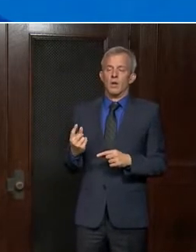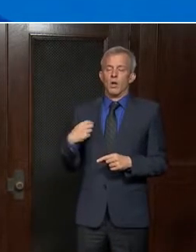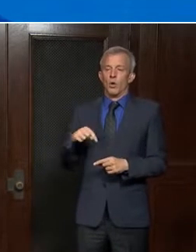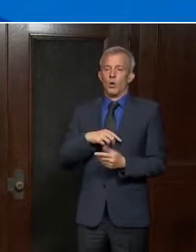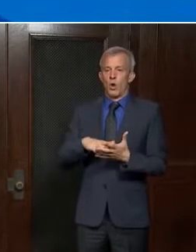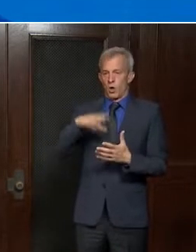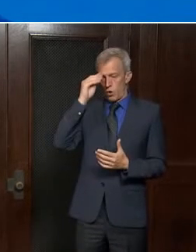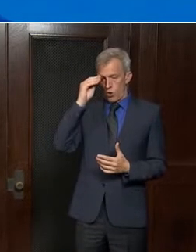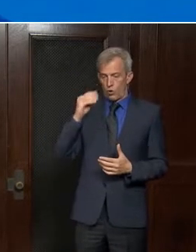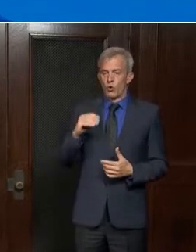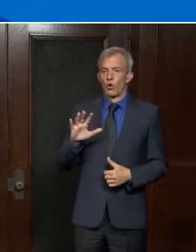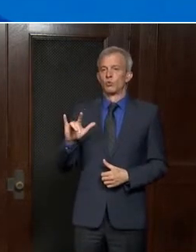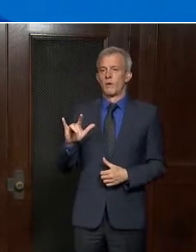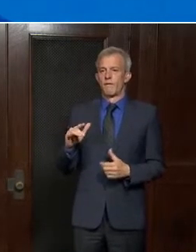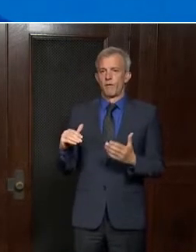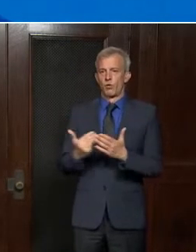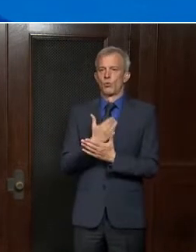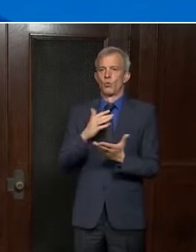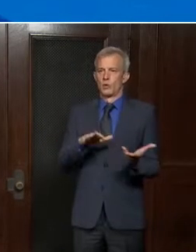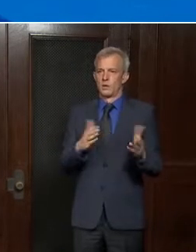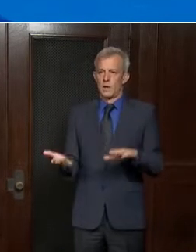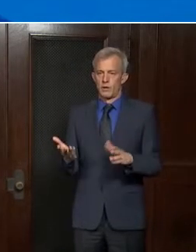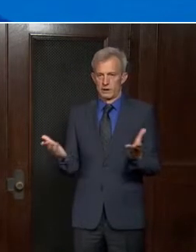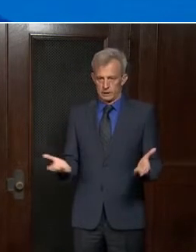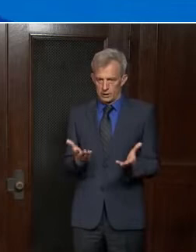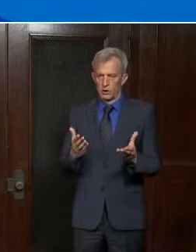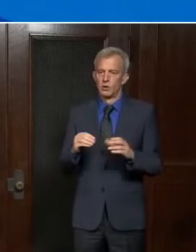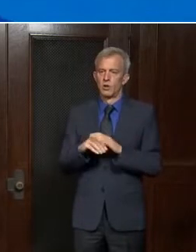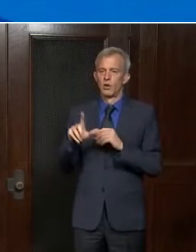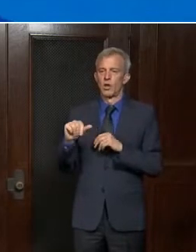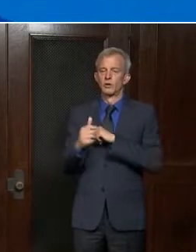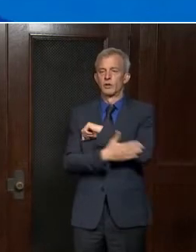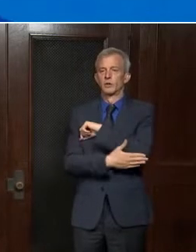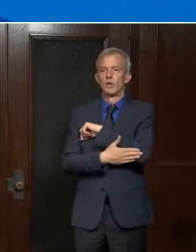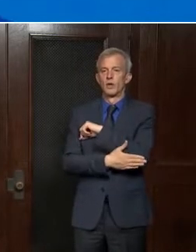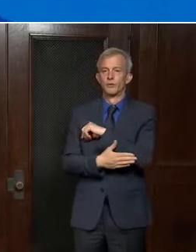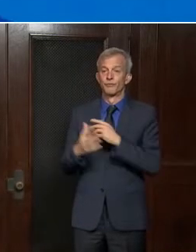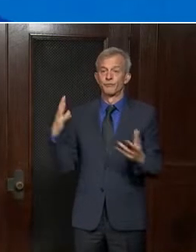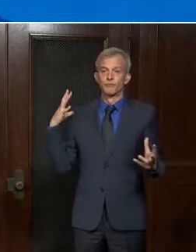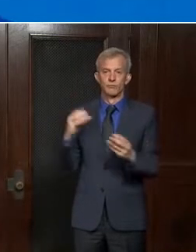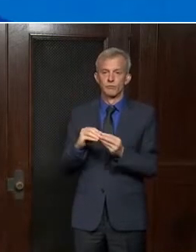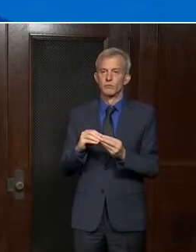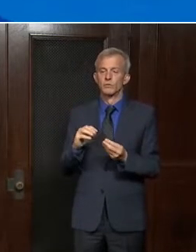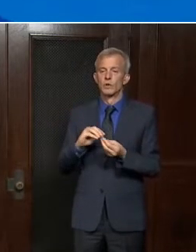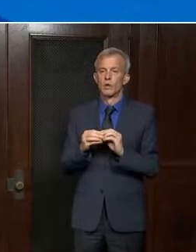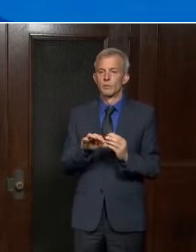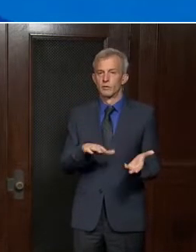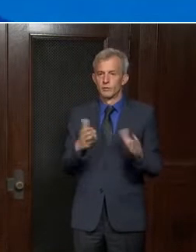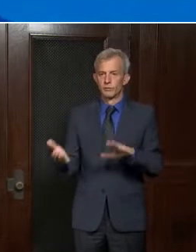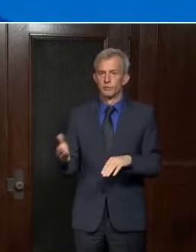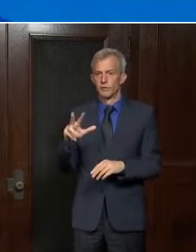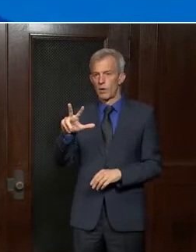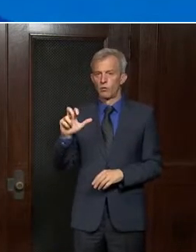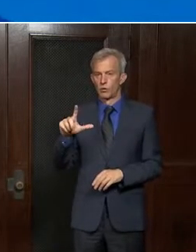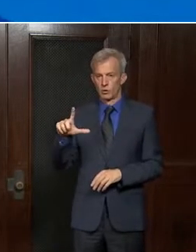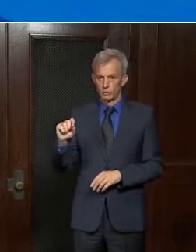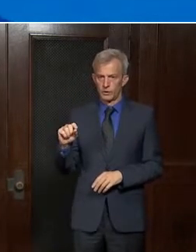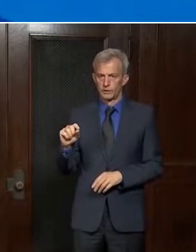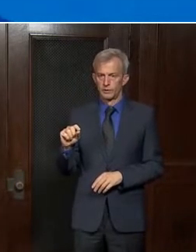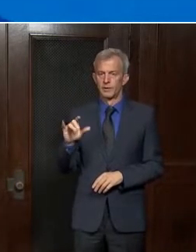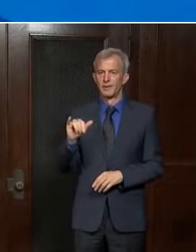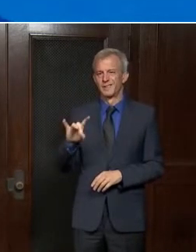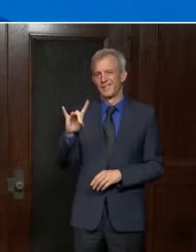of 25 new deaths here in Los Angeles County. That brings the total number of fallen to 320, and